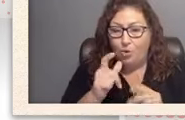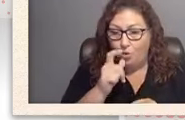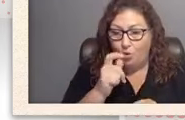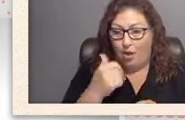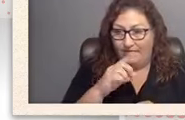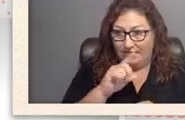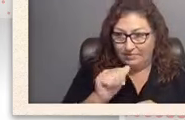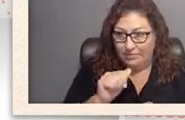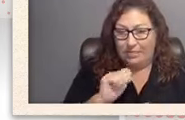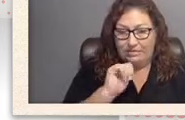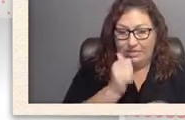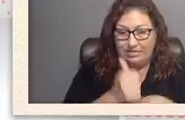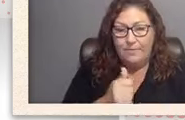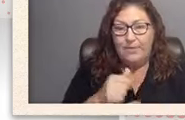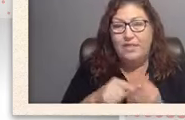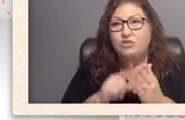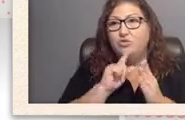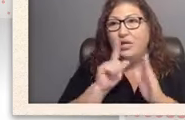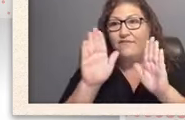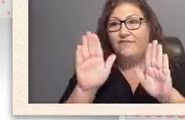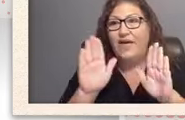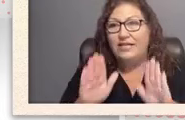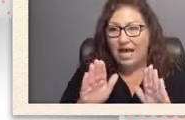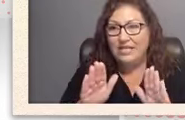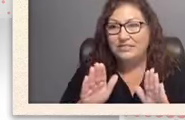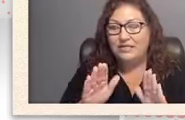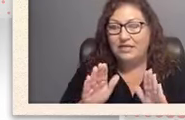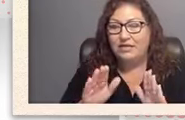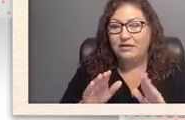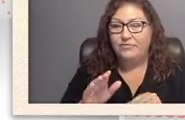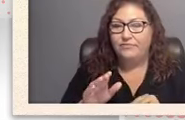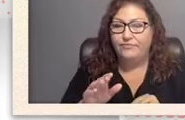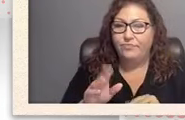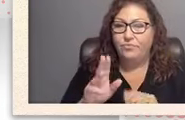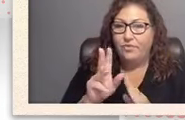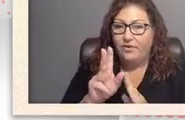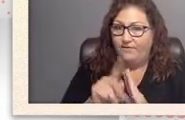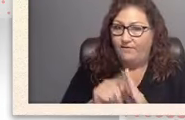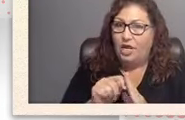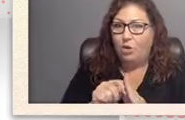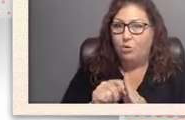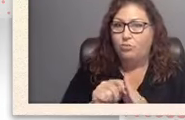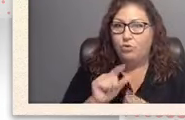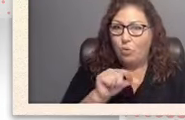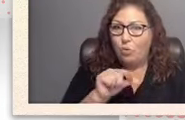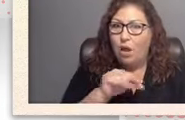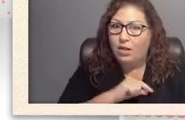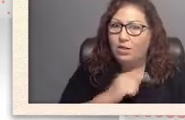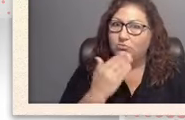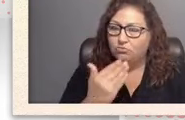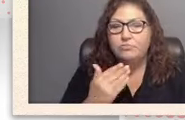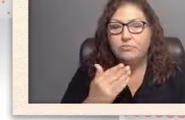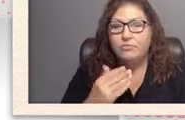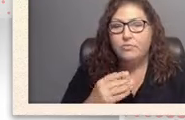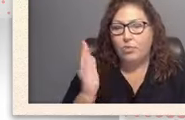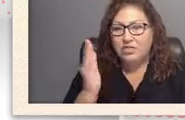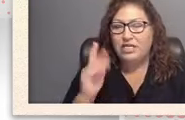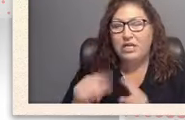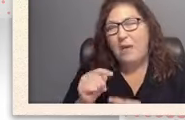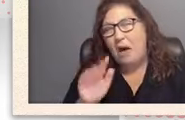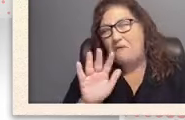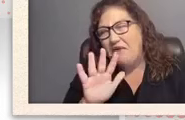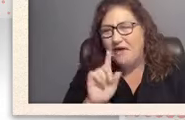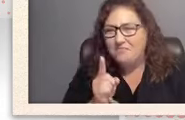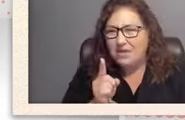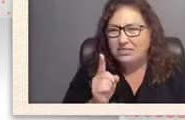fantastic documentary quality video presentations. So each of these 5 videos is itself about 5 minutes long and